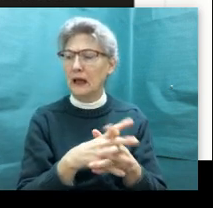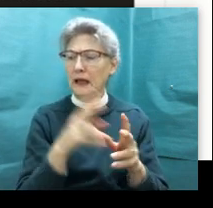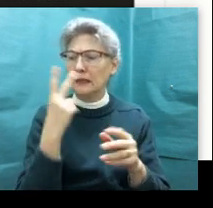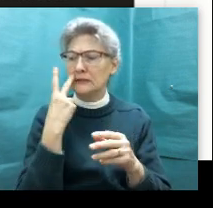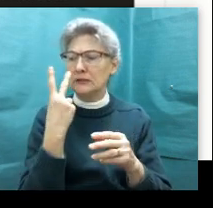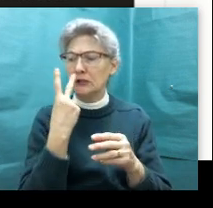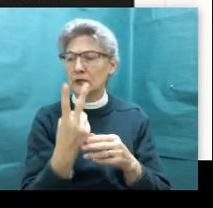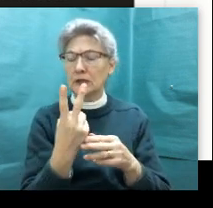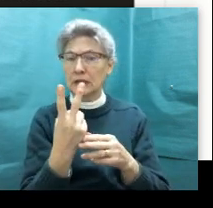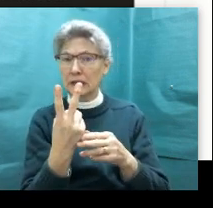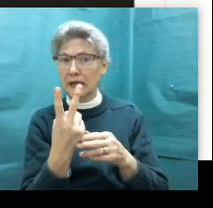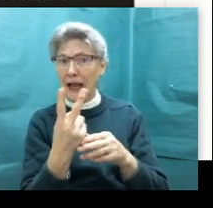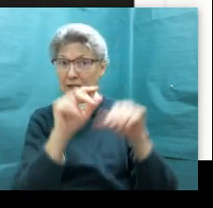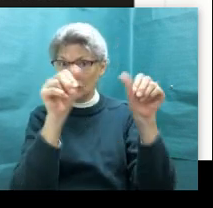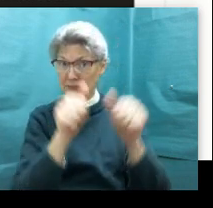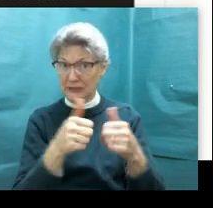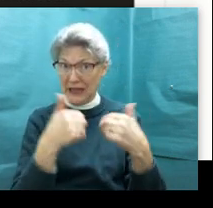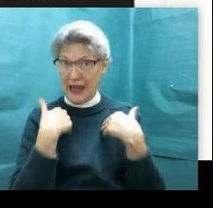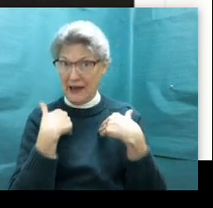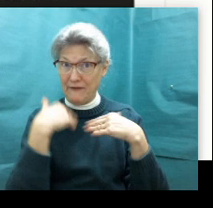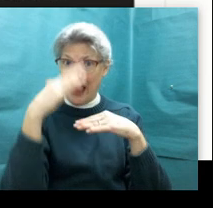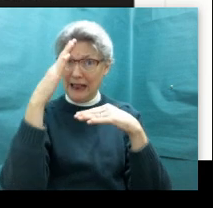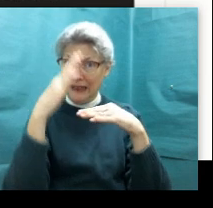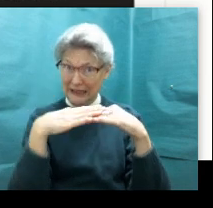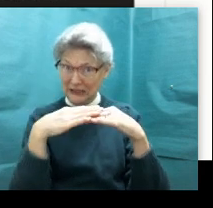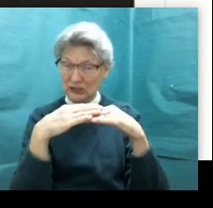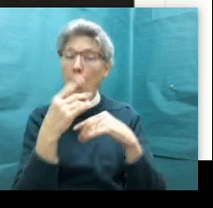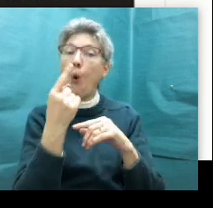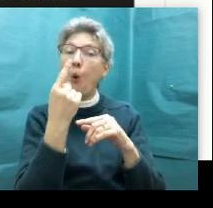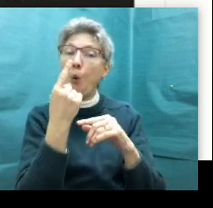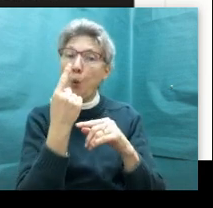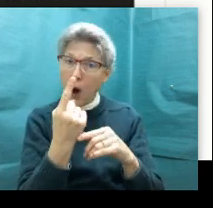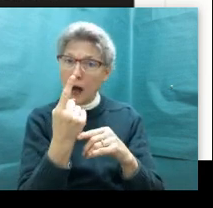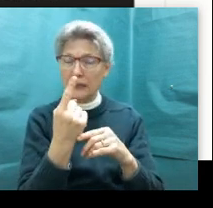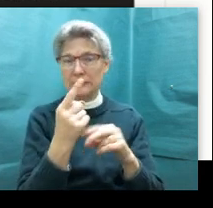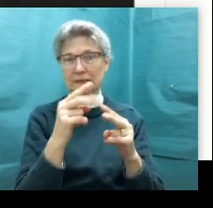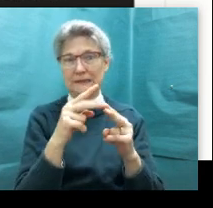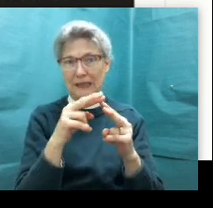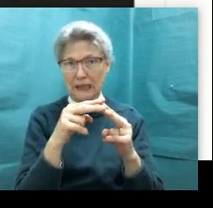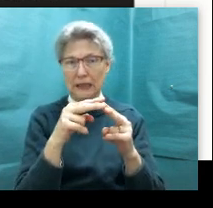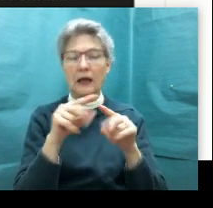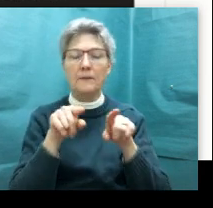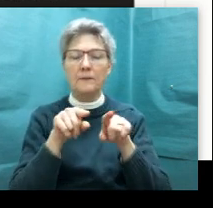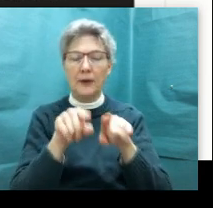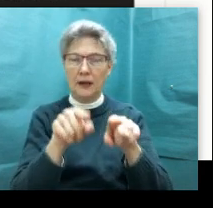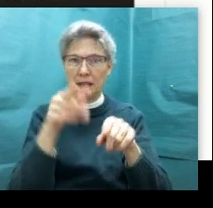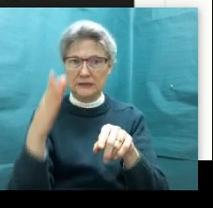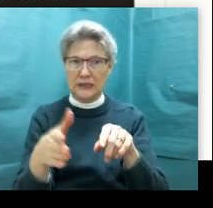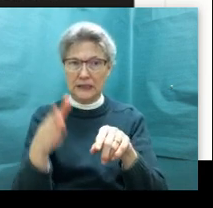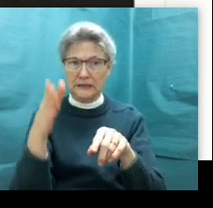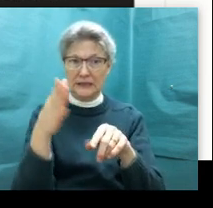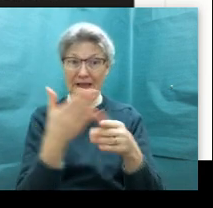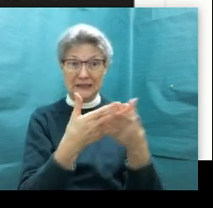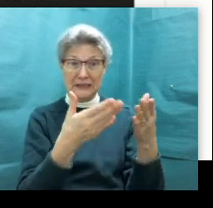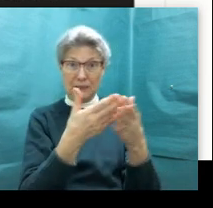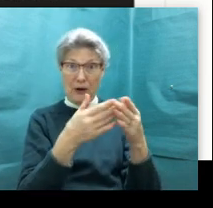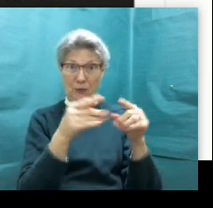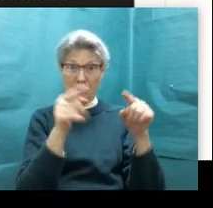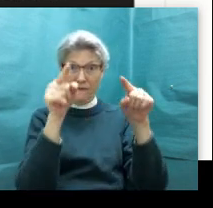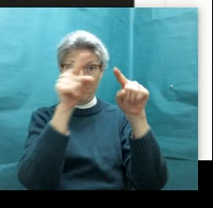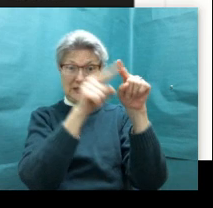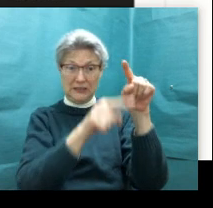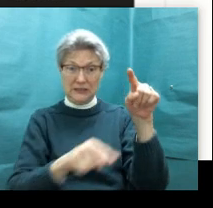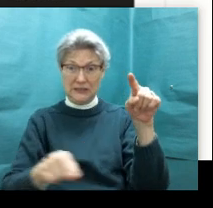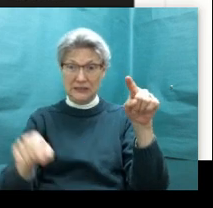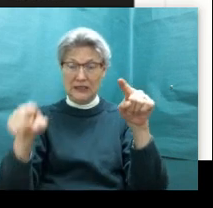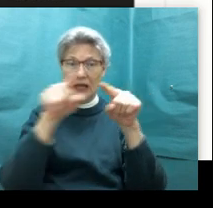look at shapes that have at least one set of parallel sides. And in your journal, this is the part where the Venn diagram overlaps, because if a